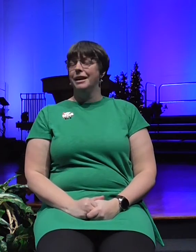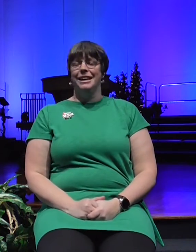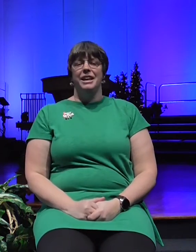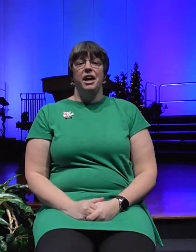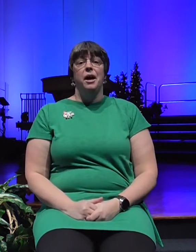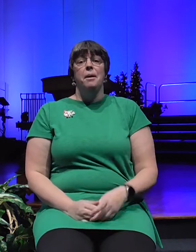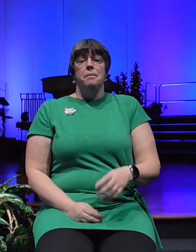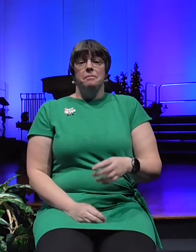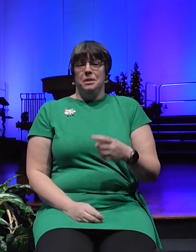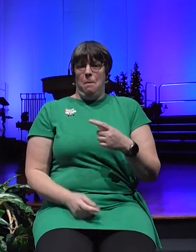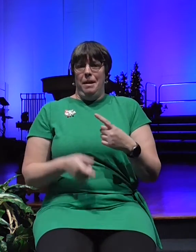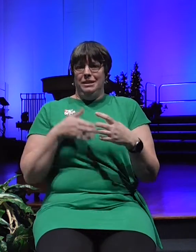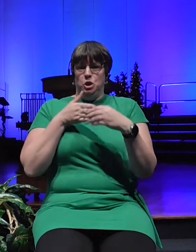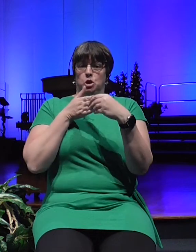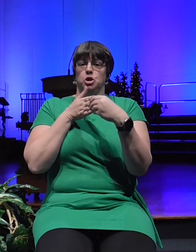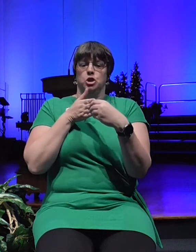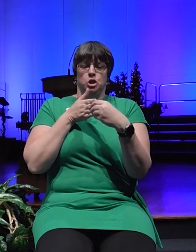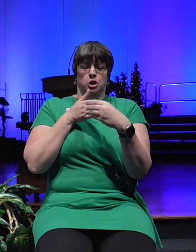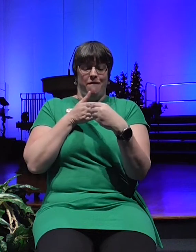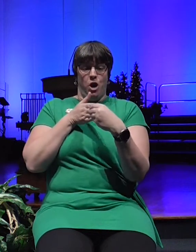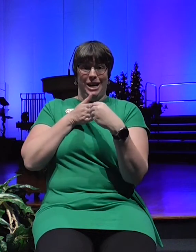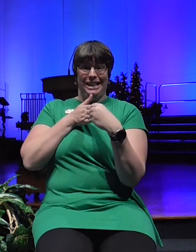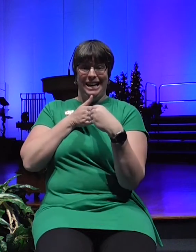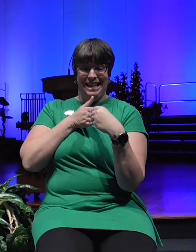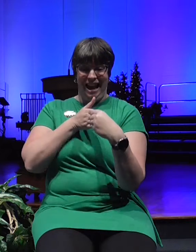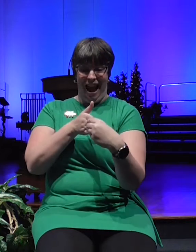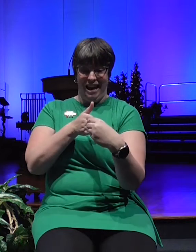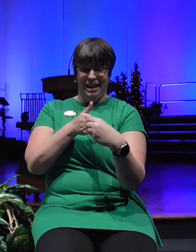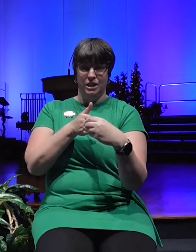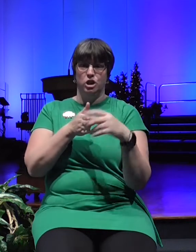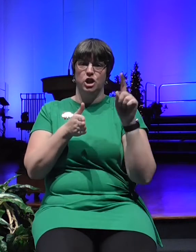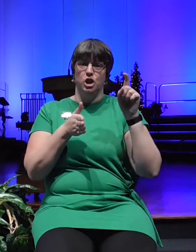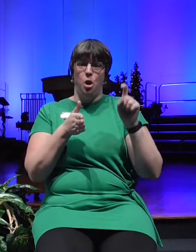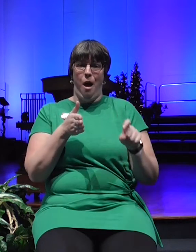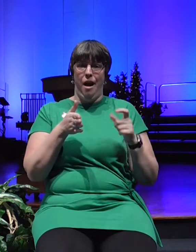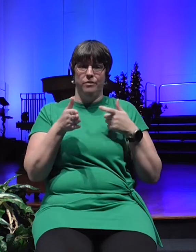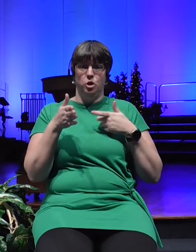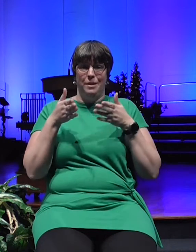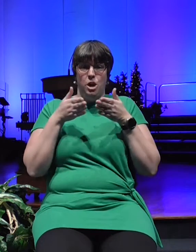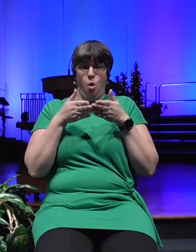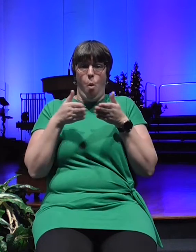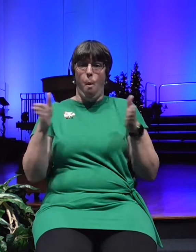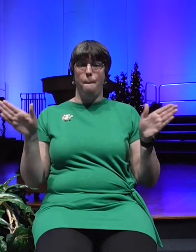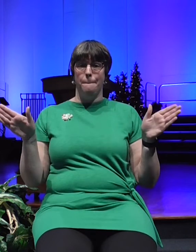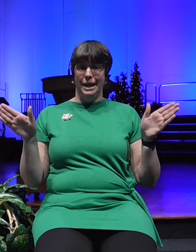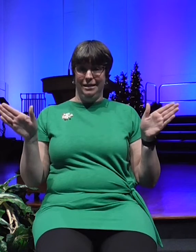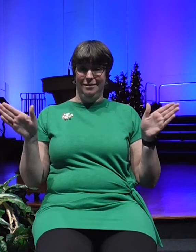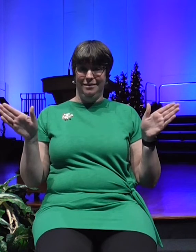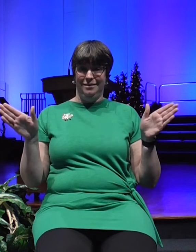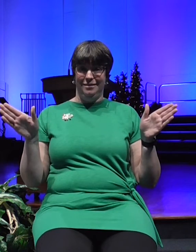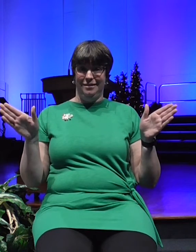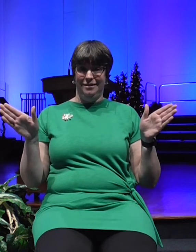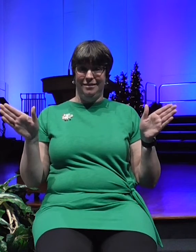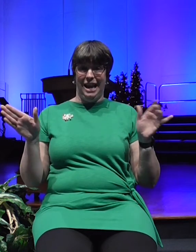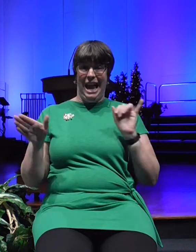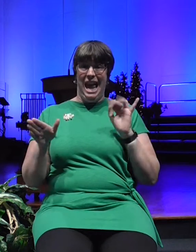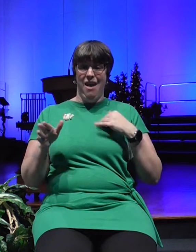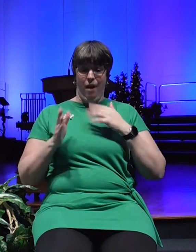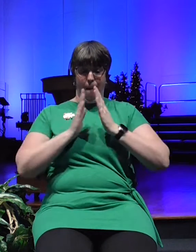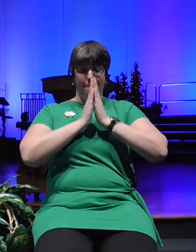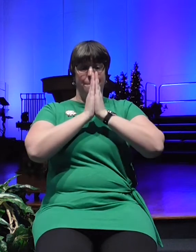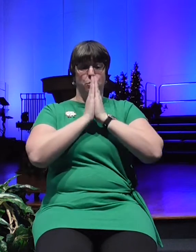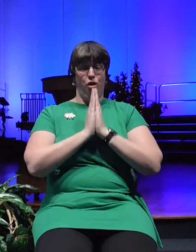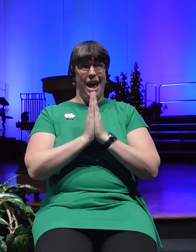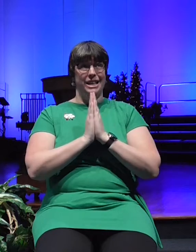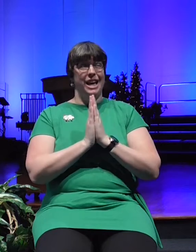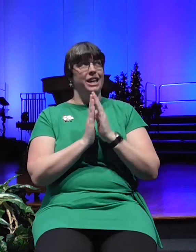In order to be guided, we have to be open, like this. If I pray the